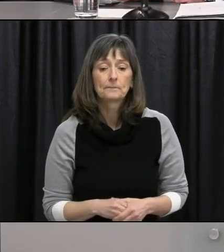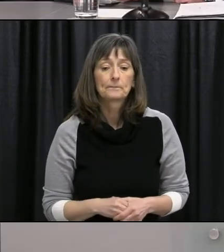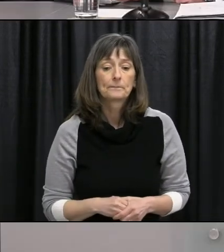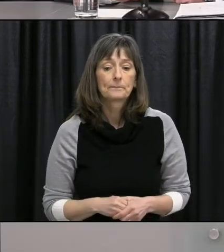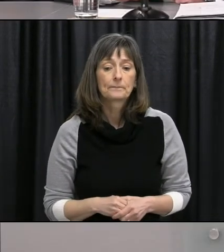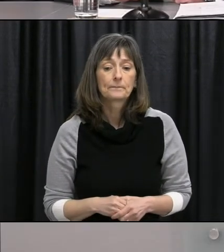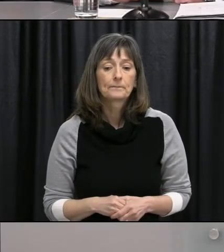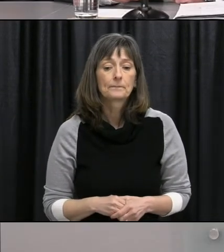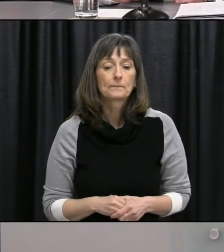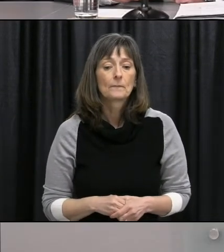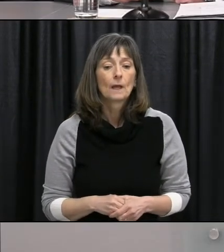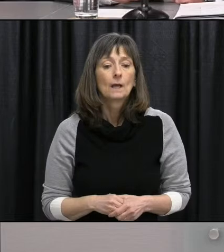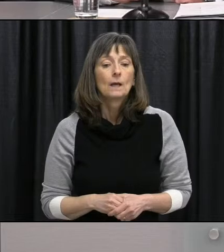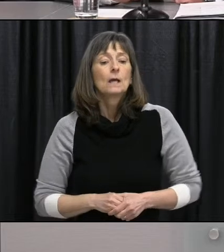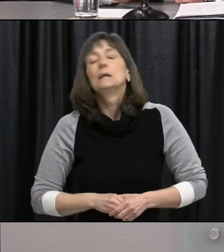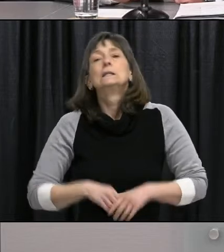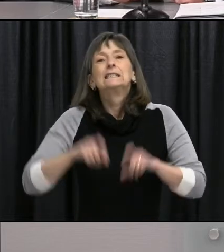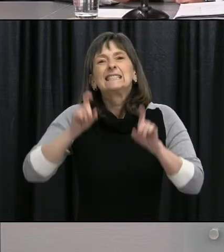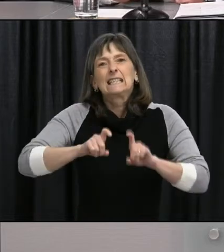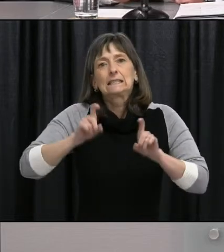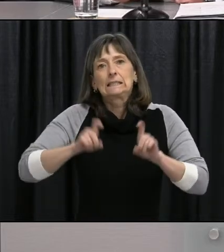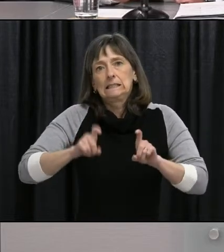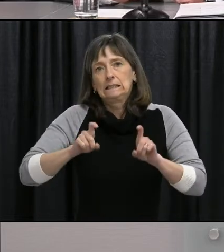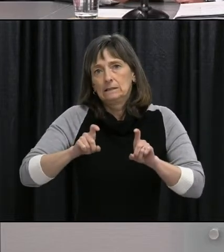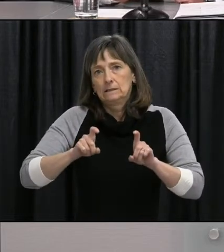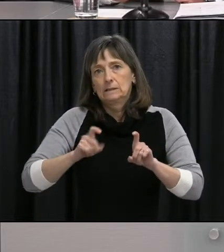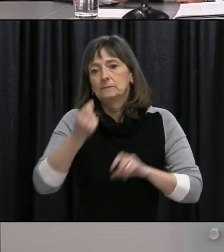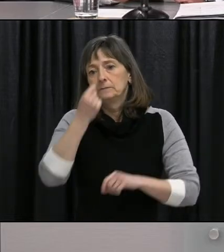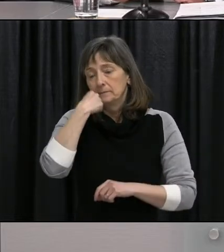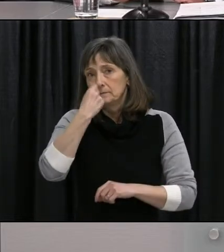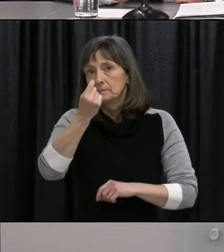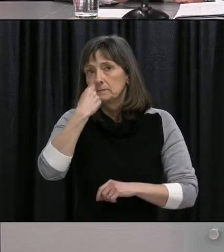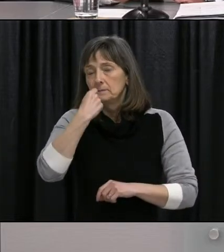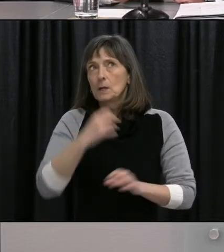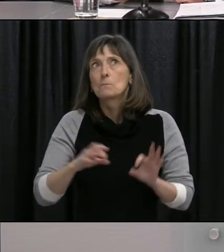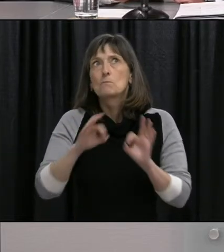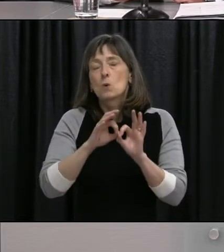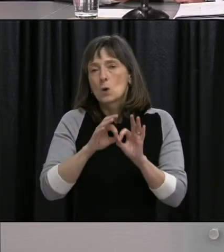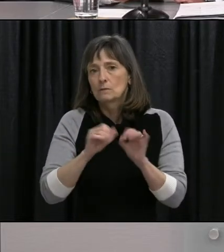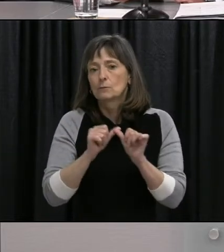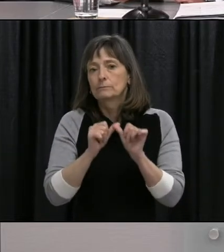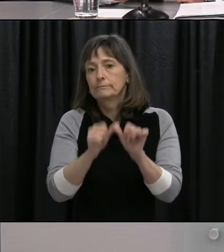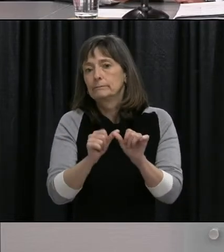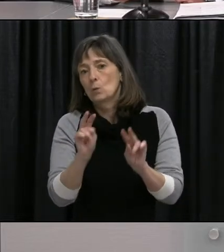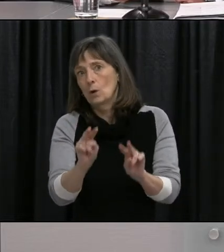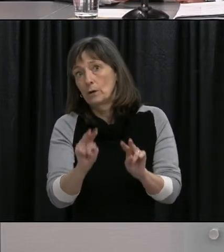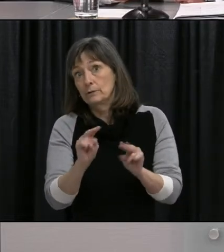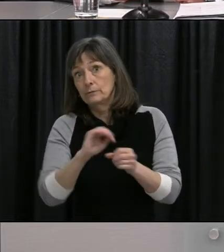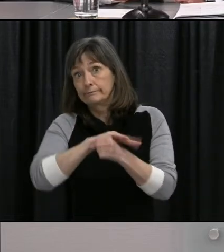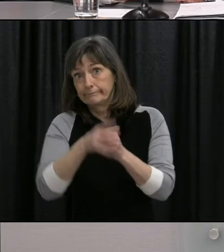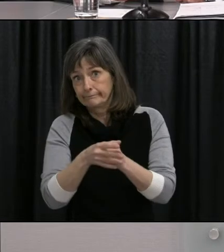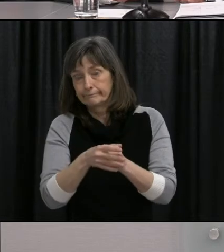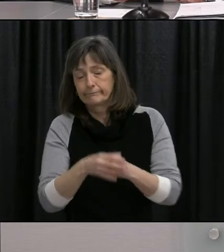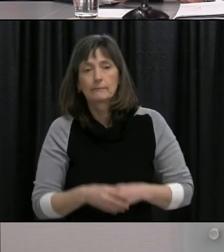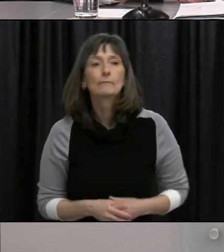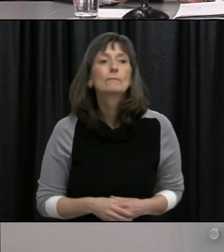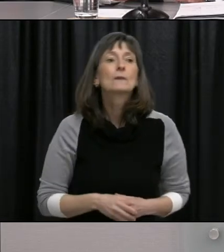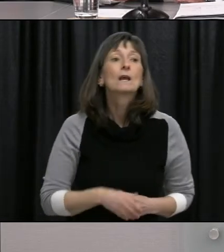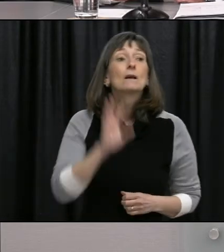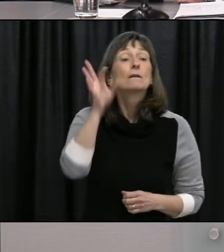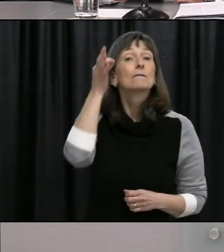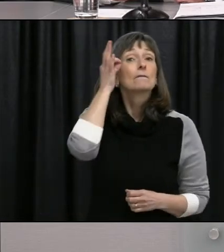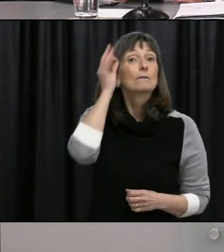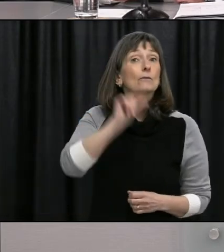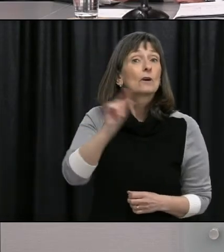one of the keys to stemming the pandemic. Yesterday, the Prime Minister announced that the federal government will help the provinces scale up testing